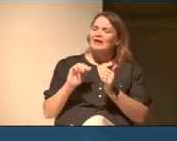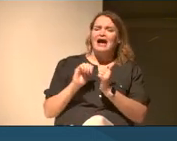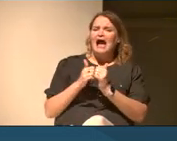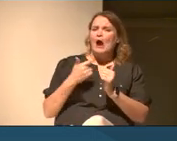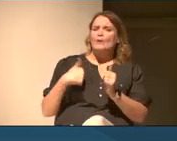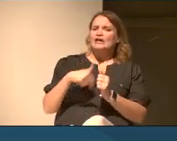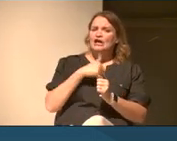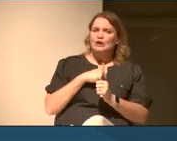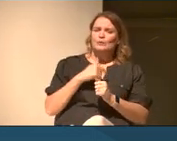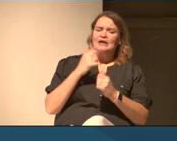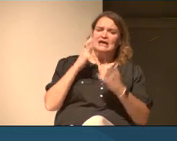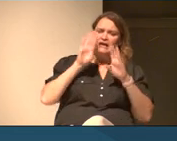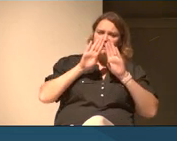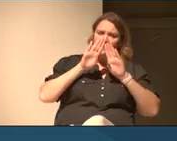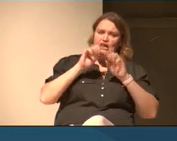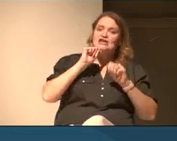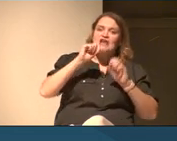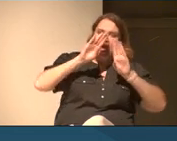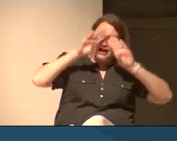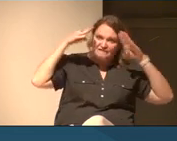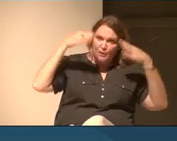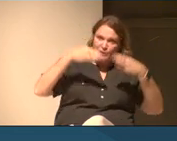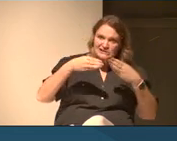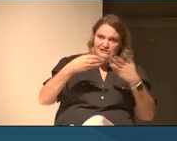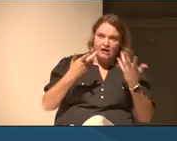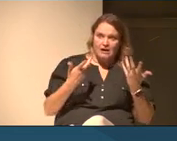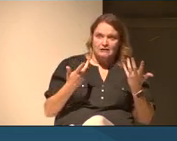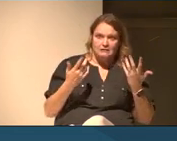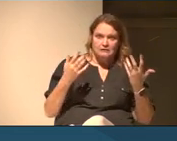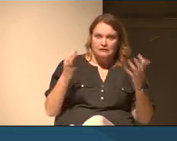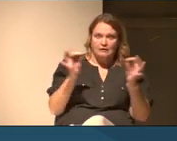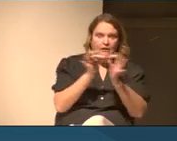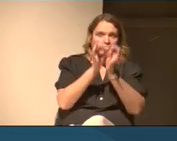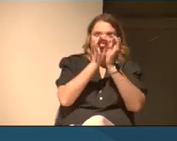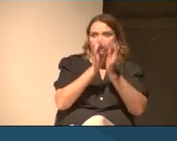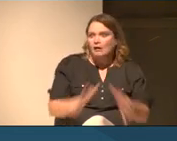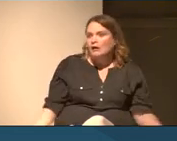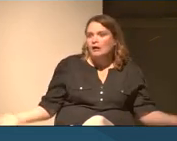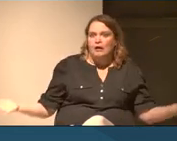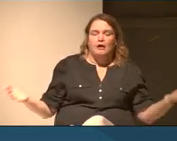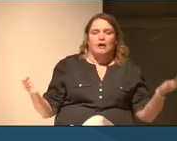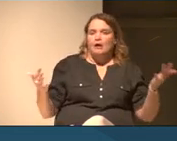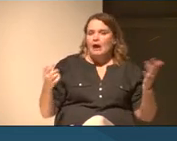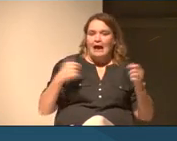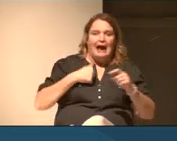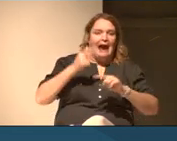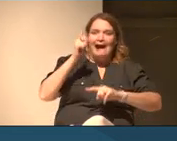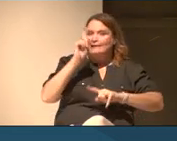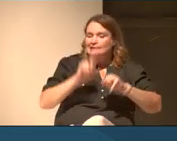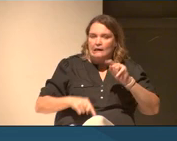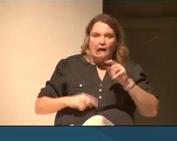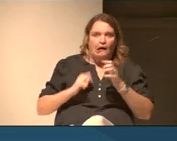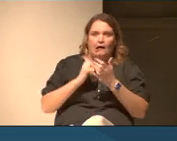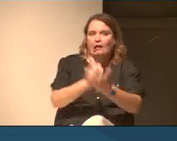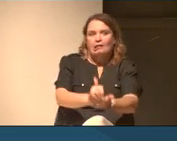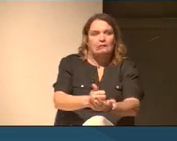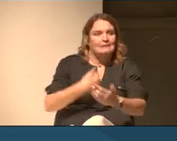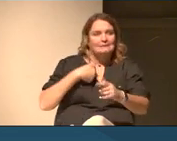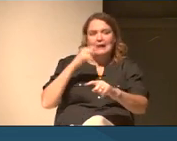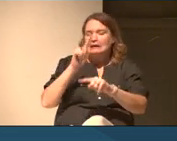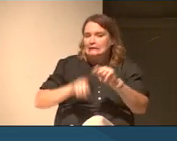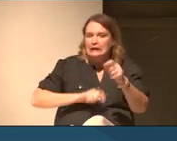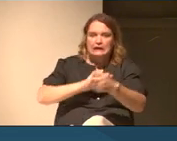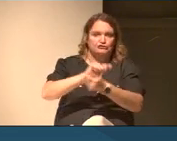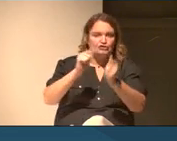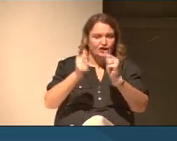on the doom and gloom part, that feeling of hopelessness? Because Dr. Knowlton's whole thing is about giving that agency and giving that power to everyone